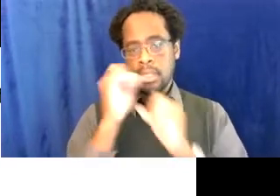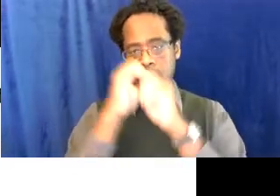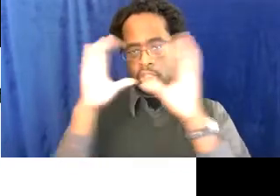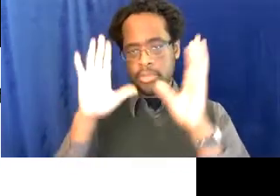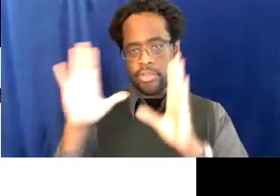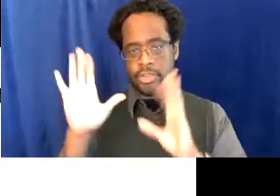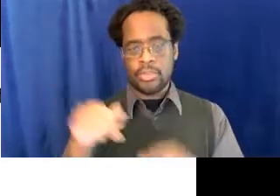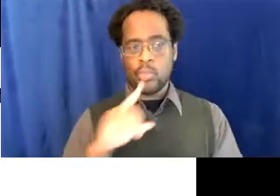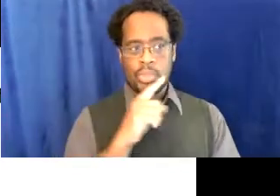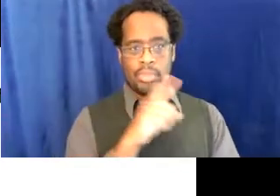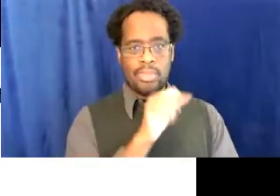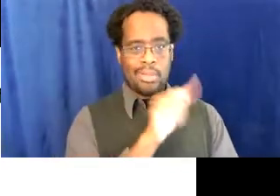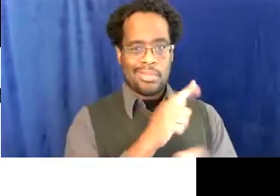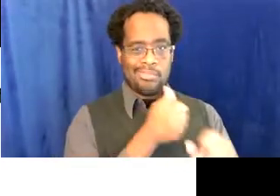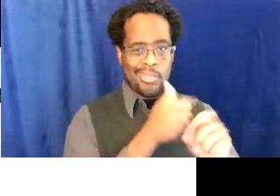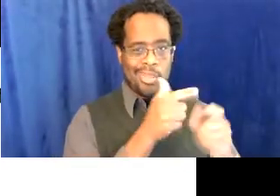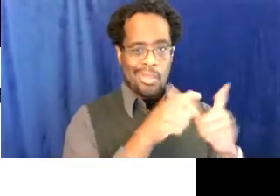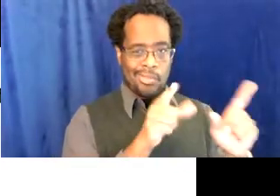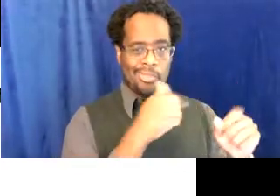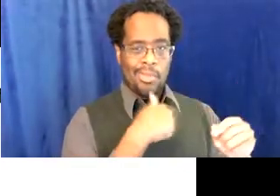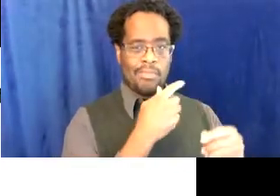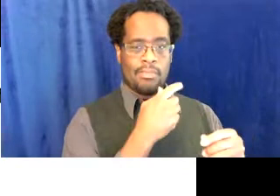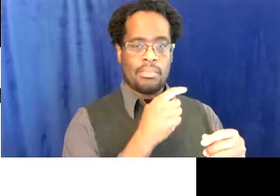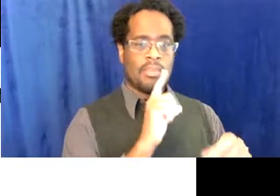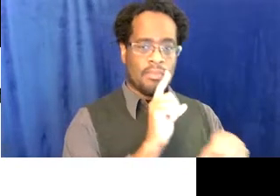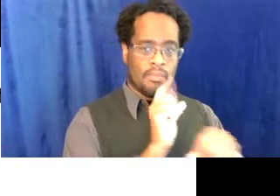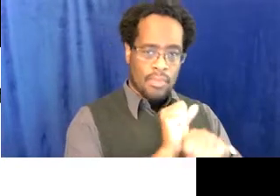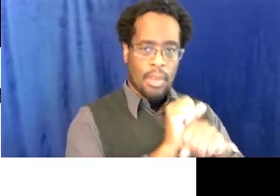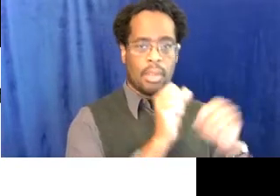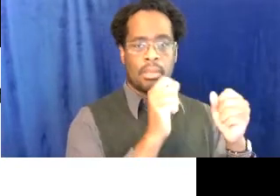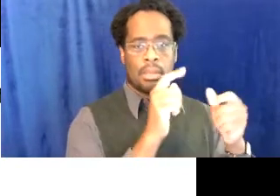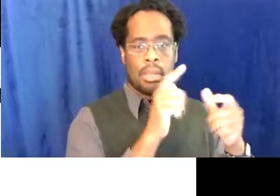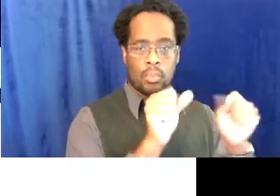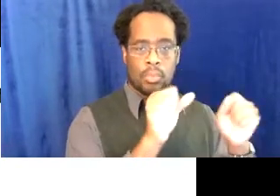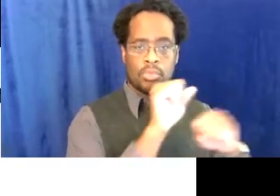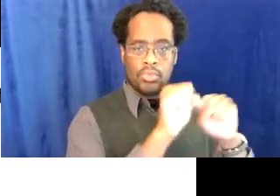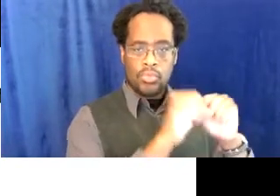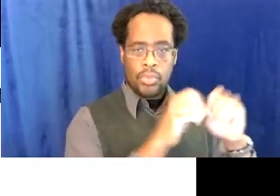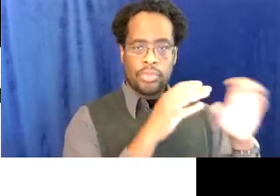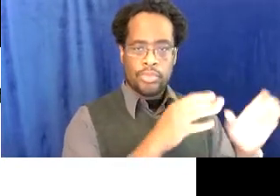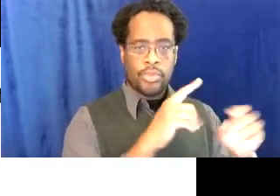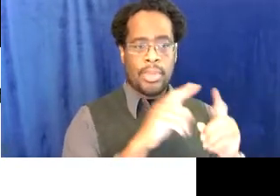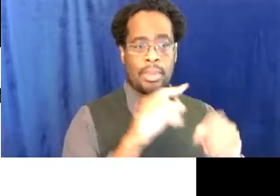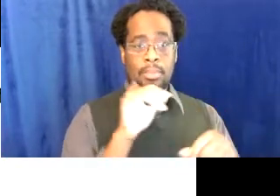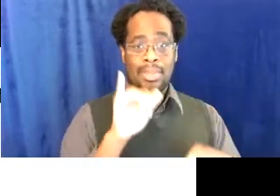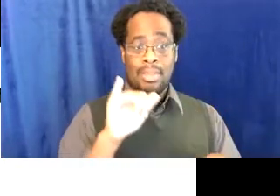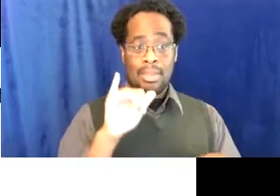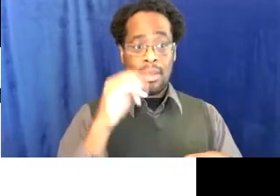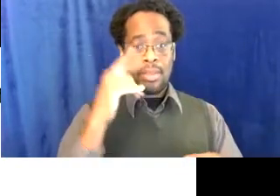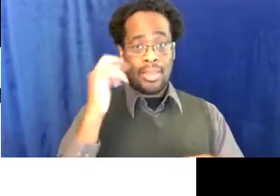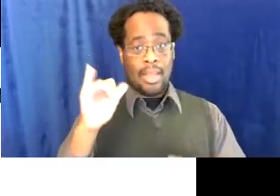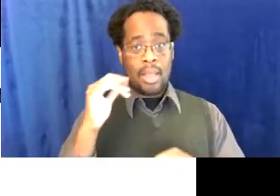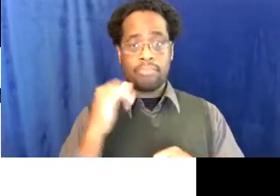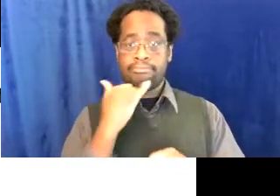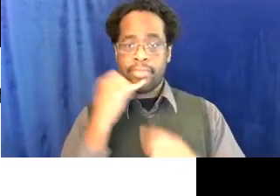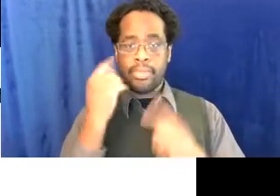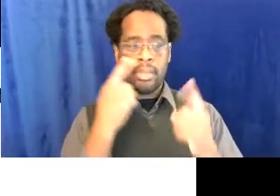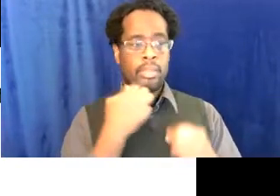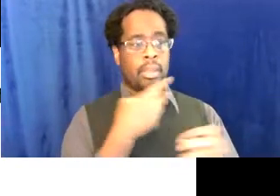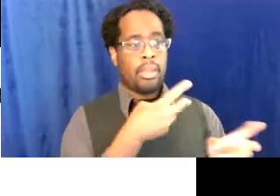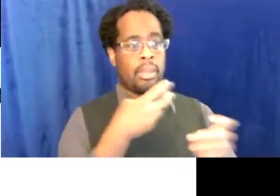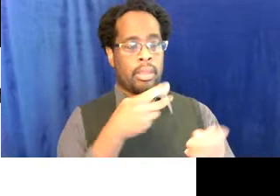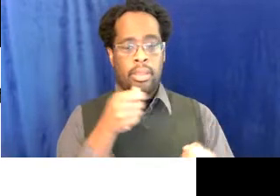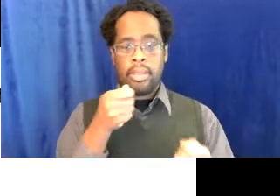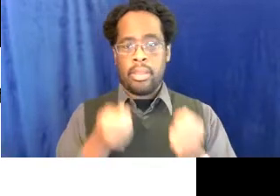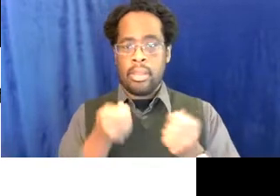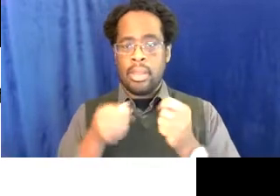Previously, people thought that American Sign Language, because of its different grammar, did not fit English and there was something wrong with